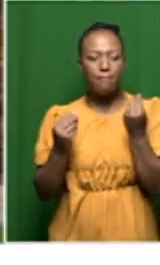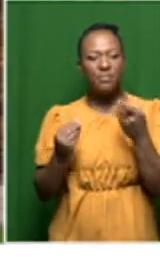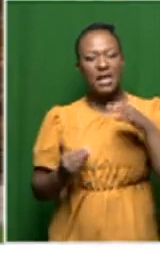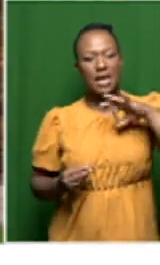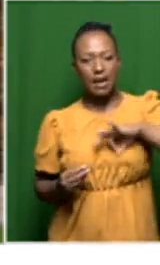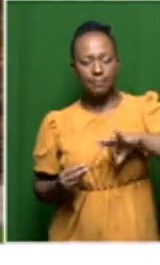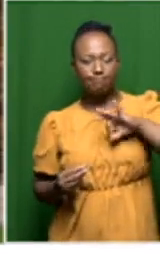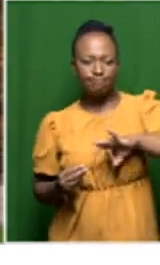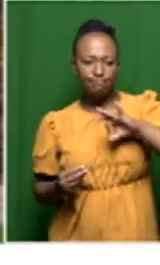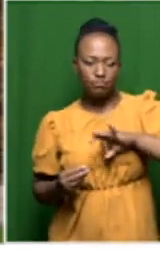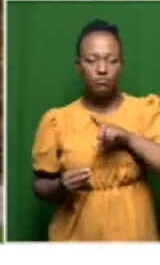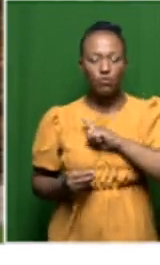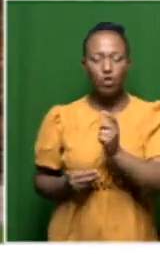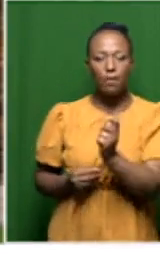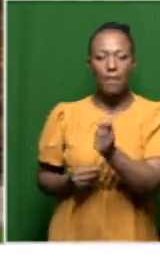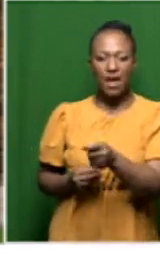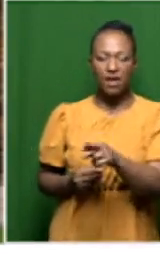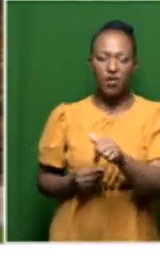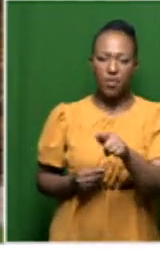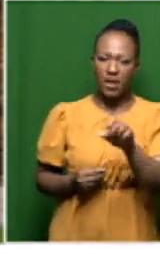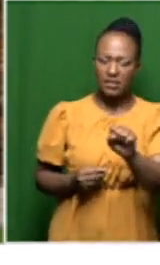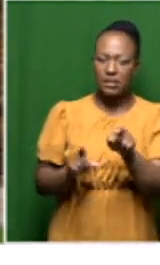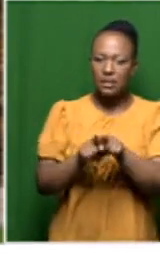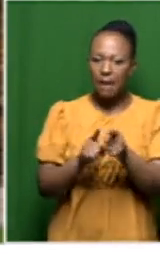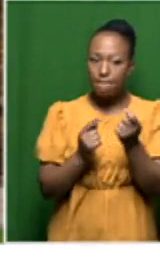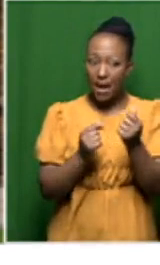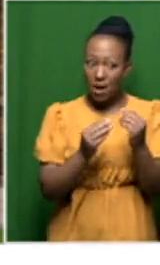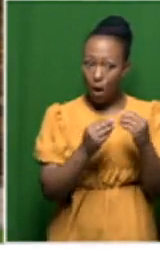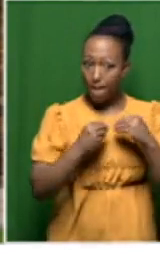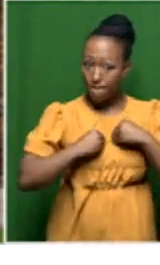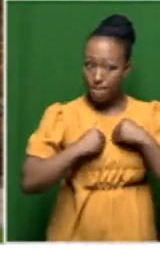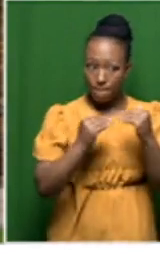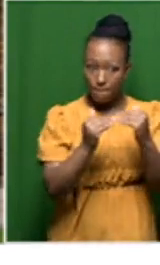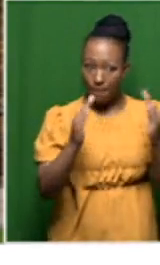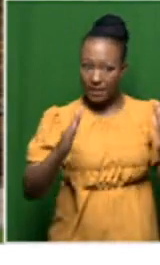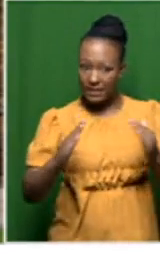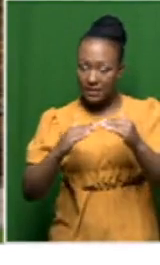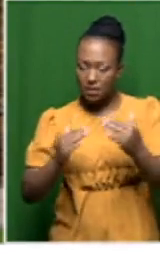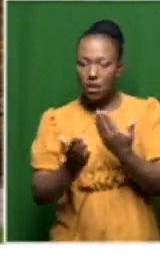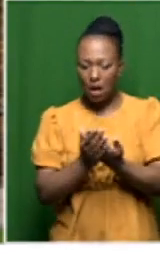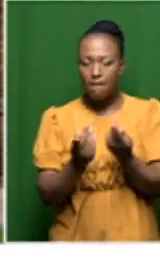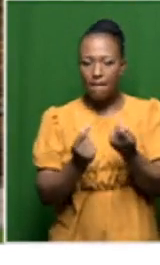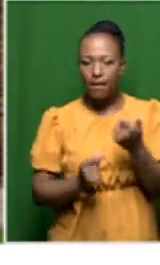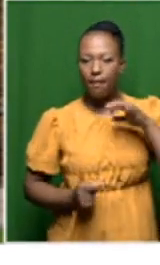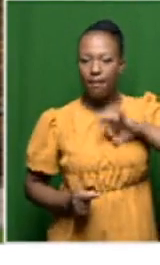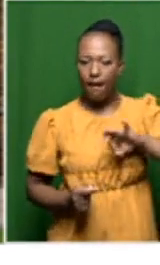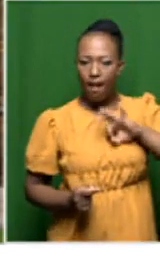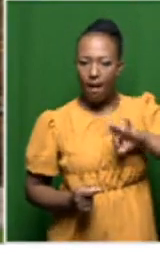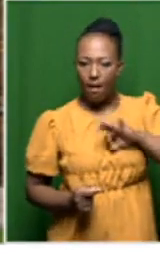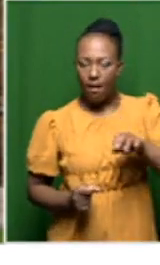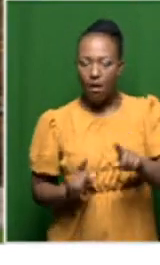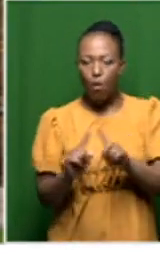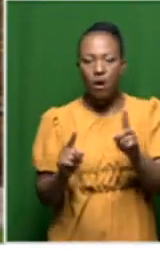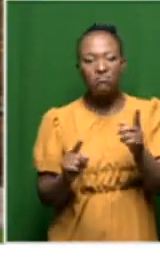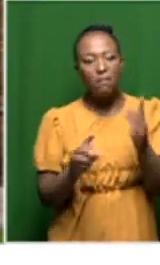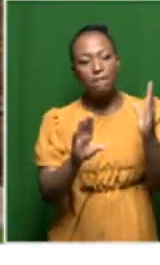they can start paying rates, they can start generating some money from the properties that they have. So we're calling to private developers to come